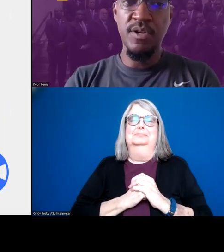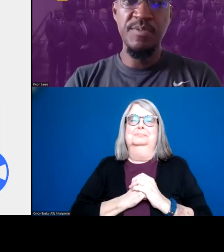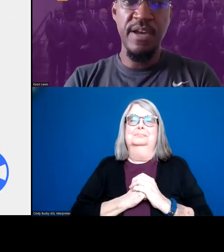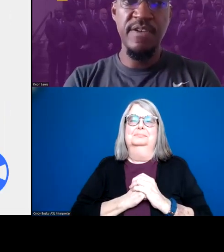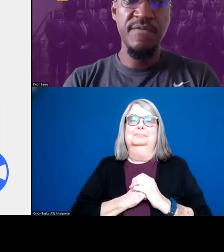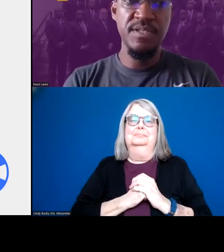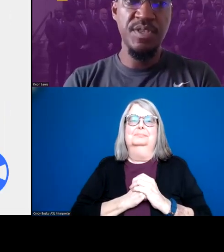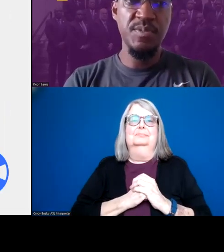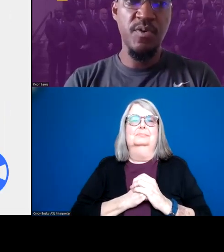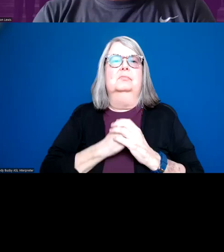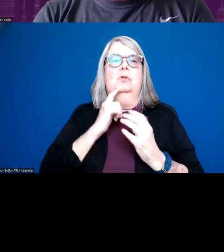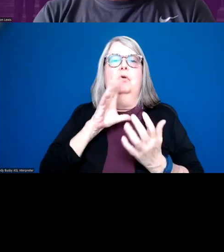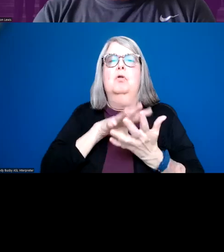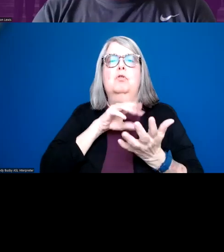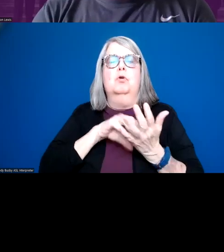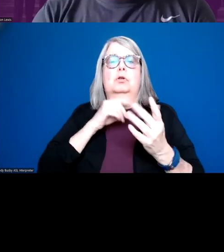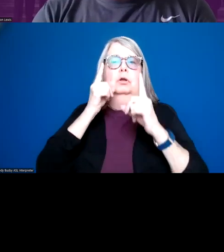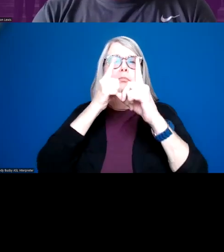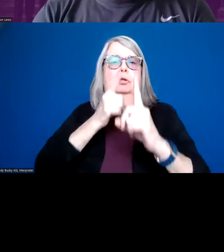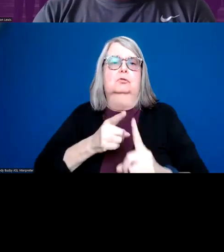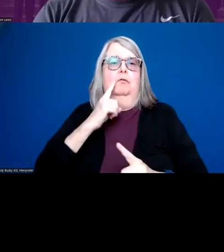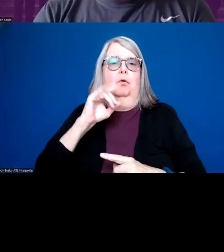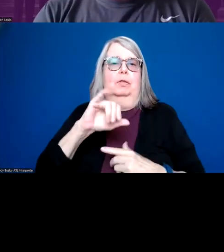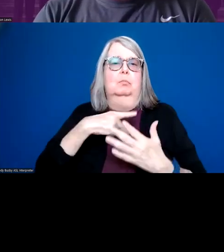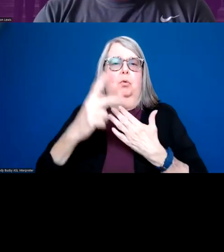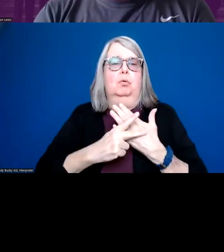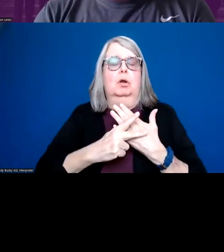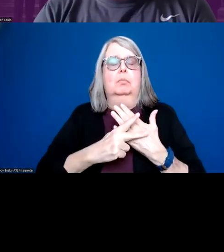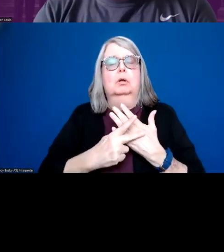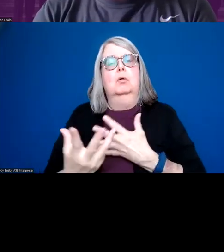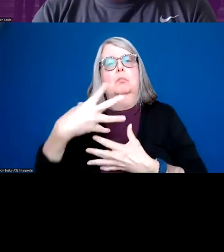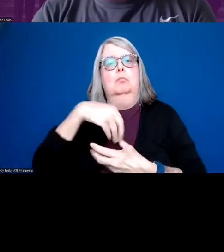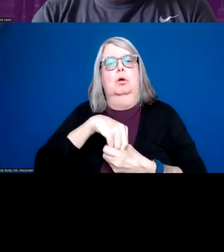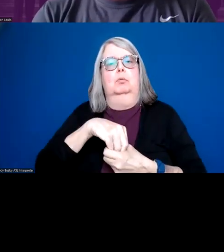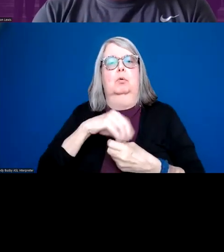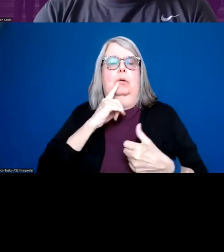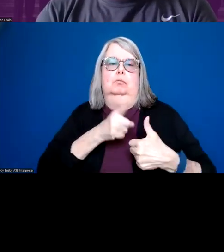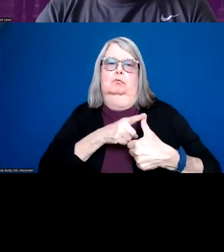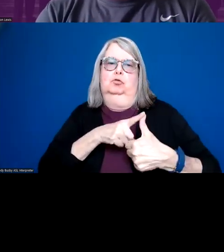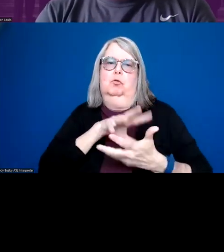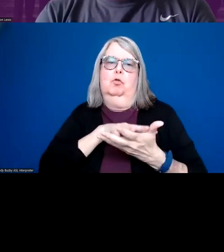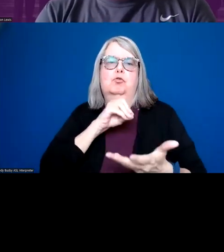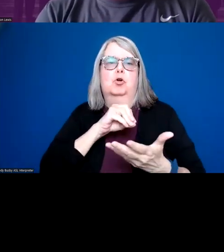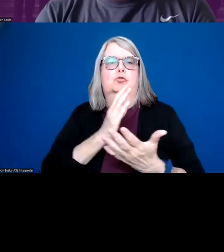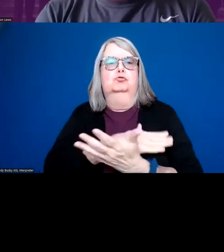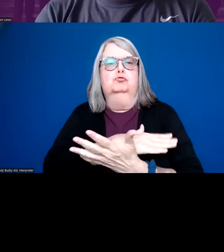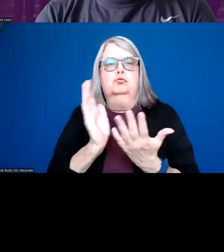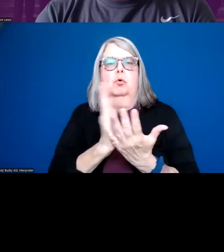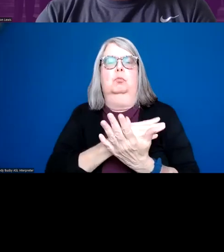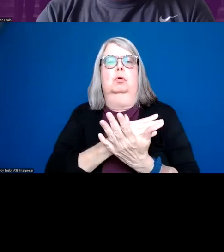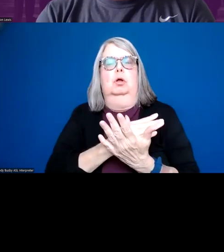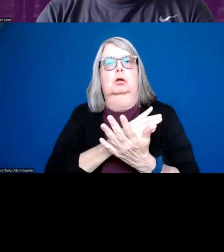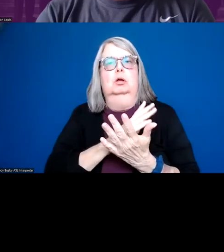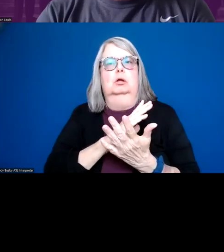The learning objectives with this program is that participants will, number one, learn the scope of suicide among the Black and